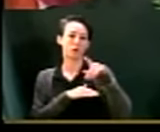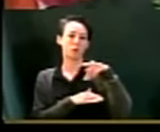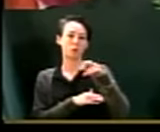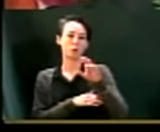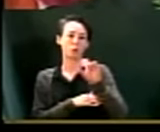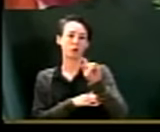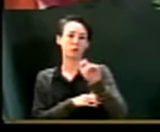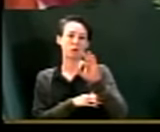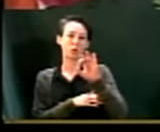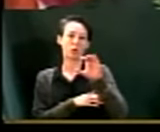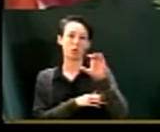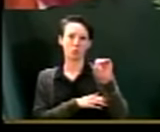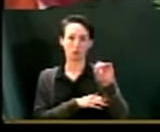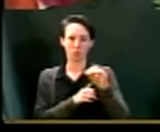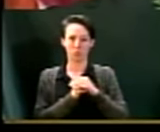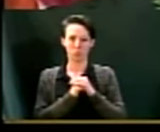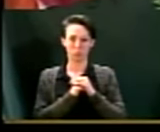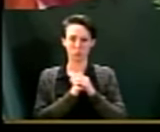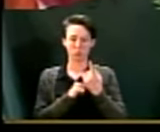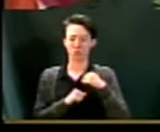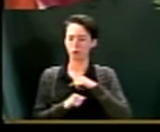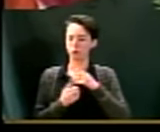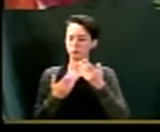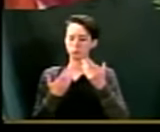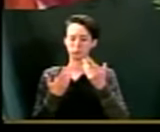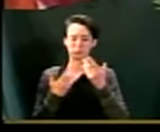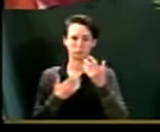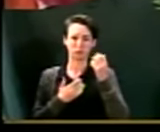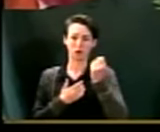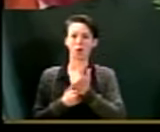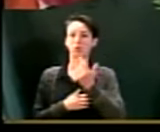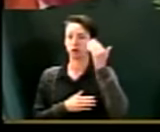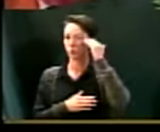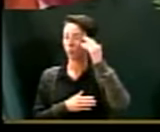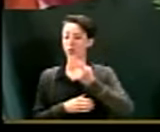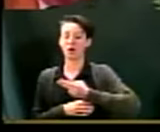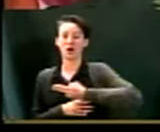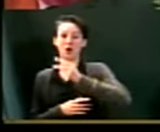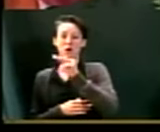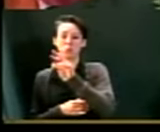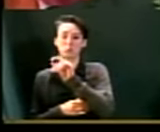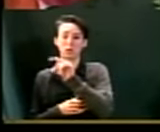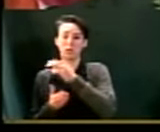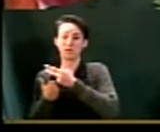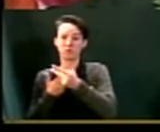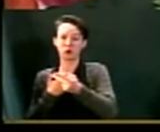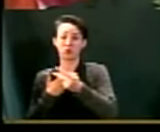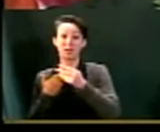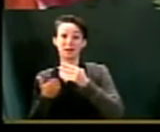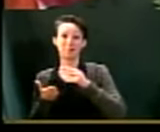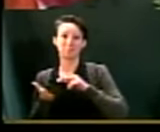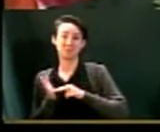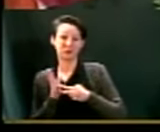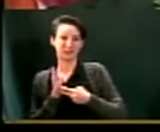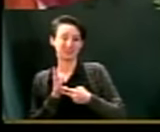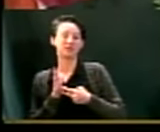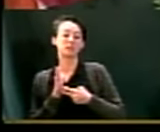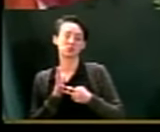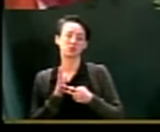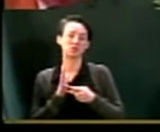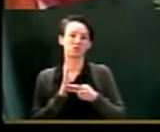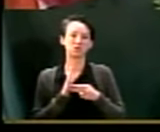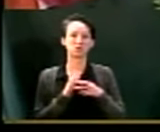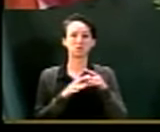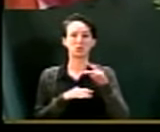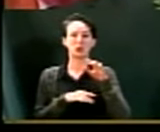We all know that a high rate of failure in a test generally means that the measure was flawed. The